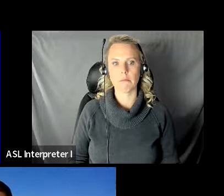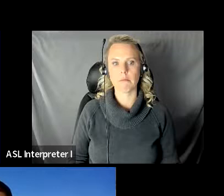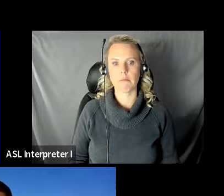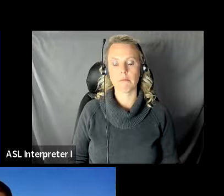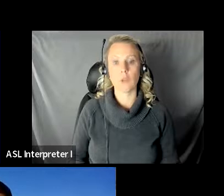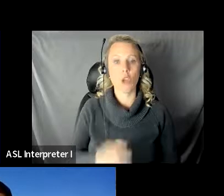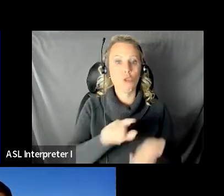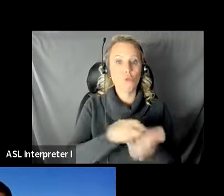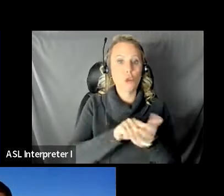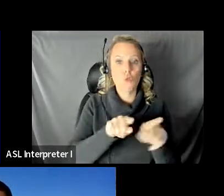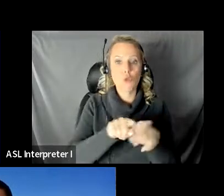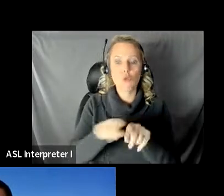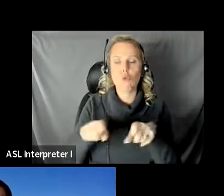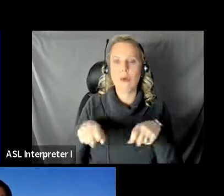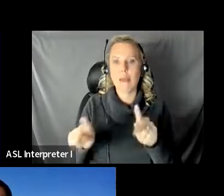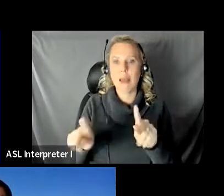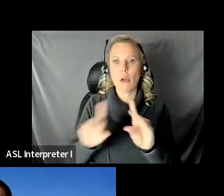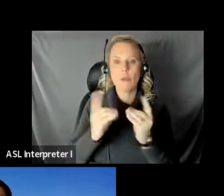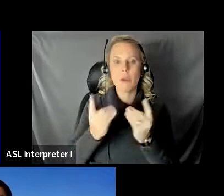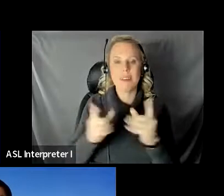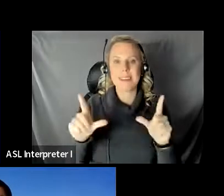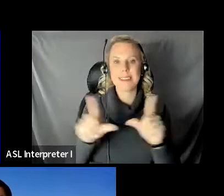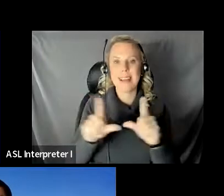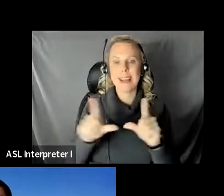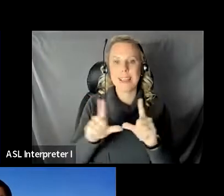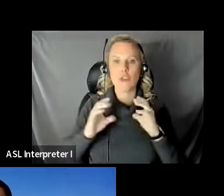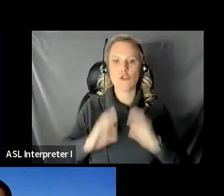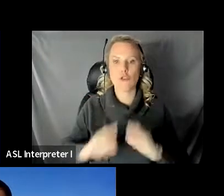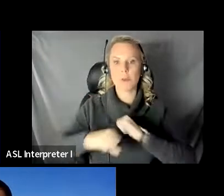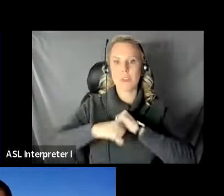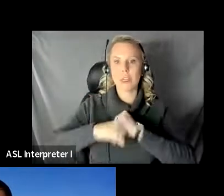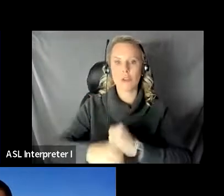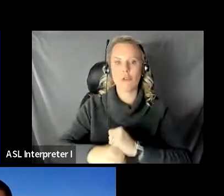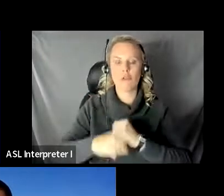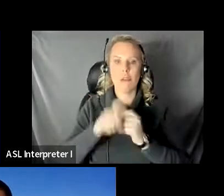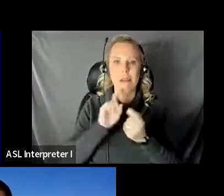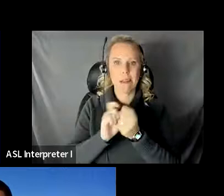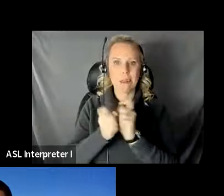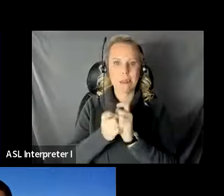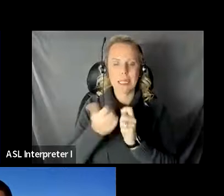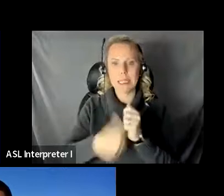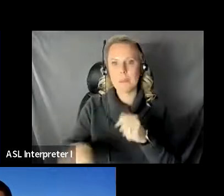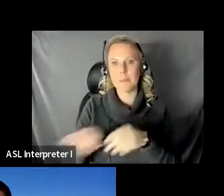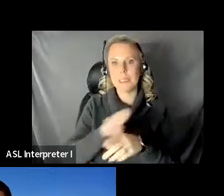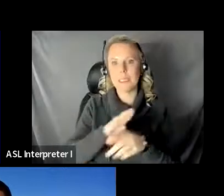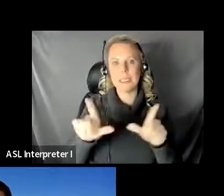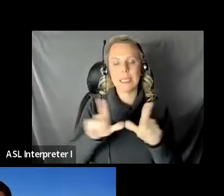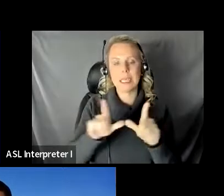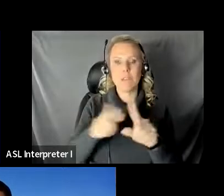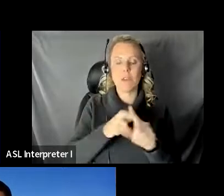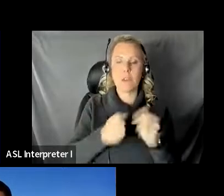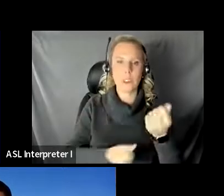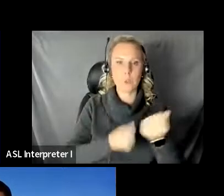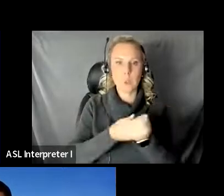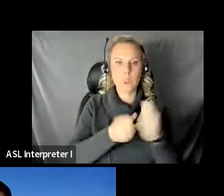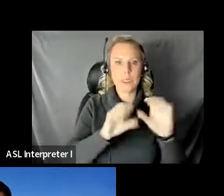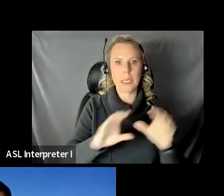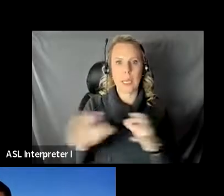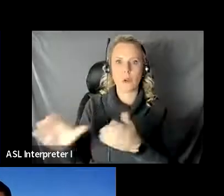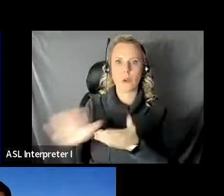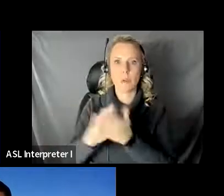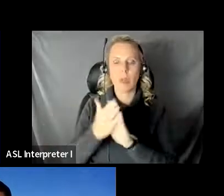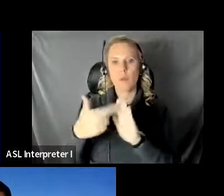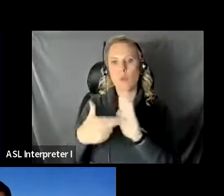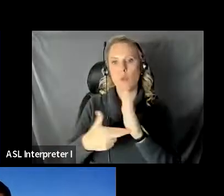print would allow the Department of Licensing and Consumer Protection to create and revise business license endorsement categories through rulemaking,